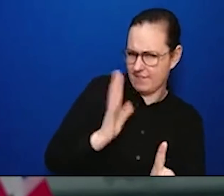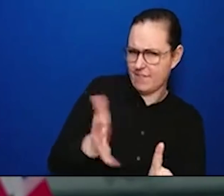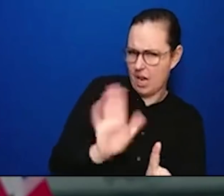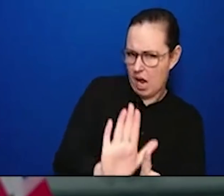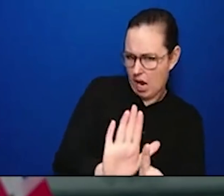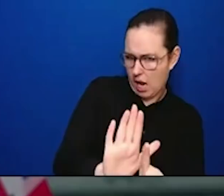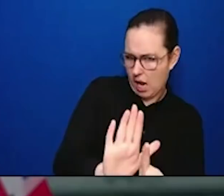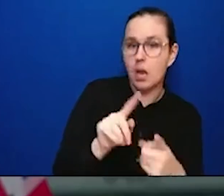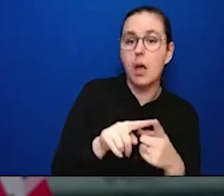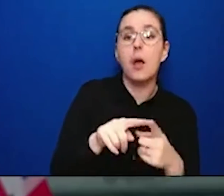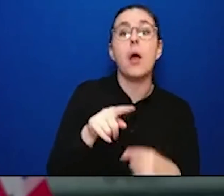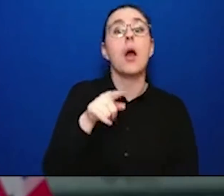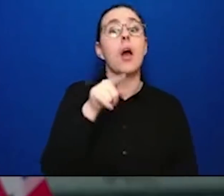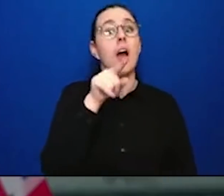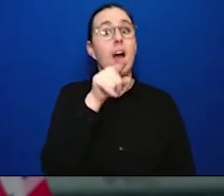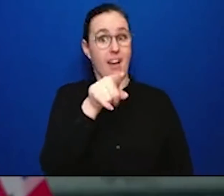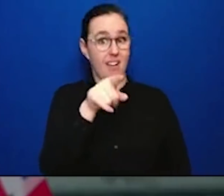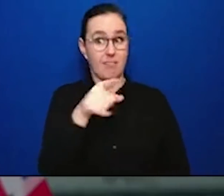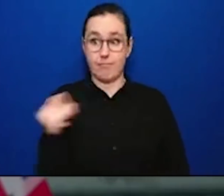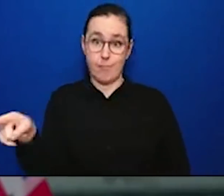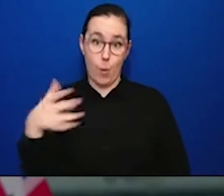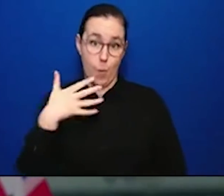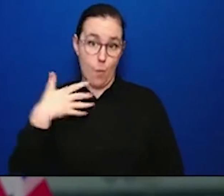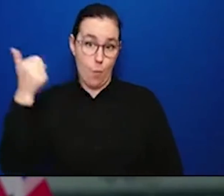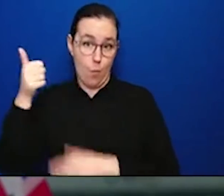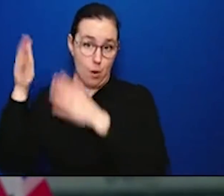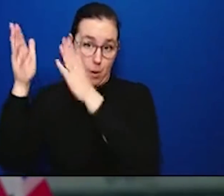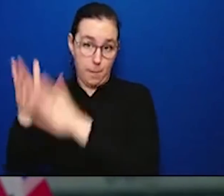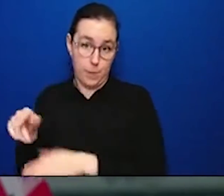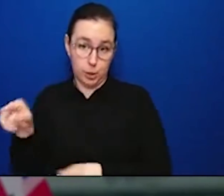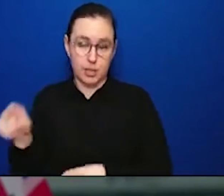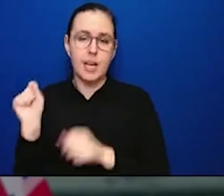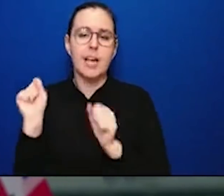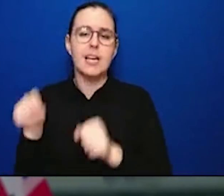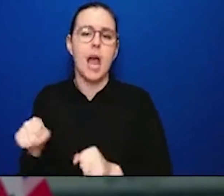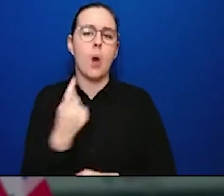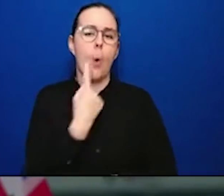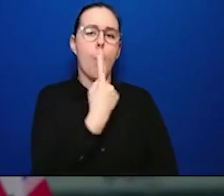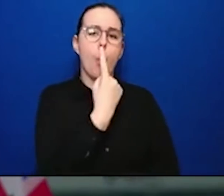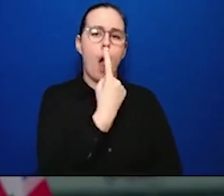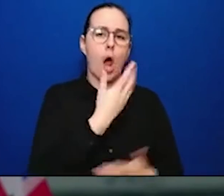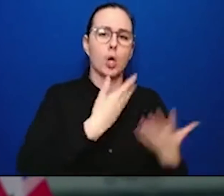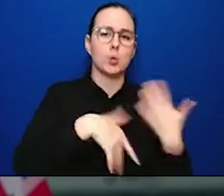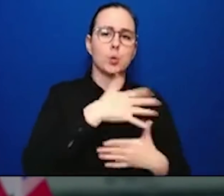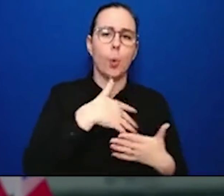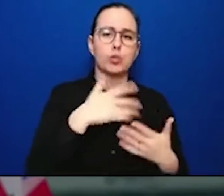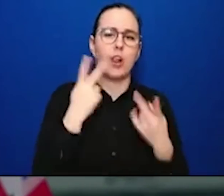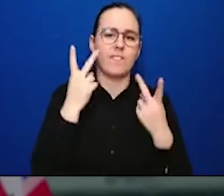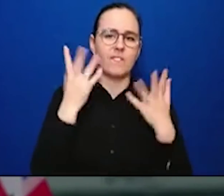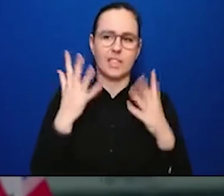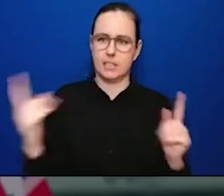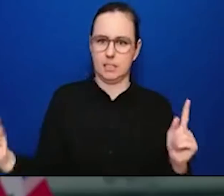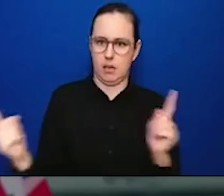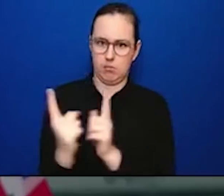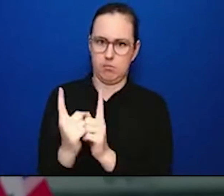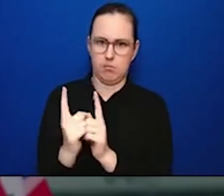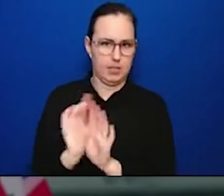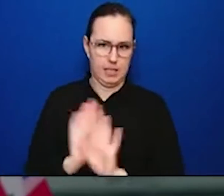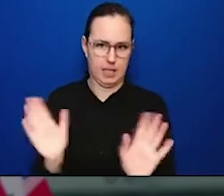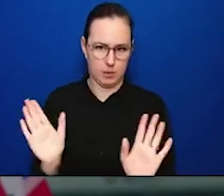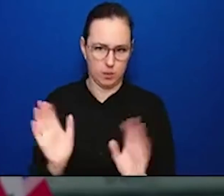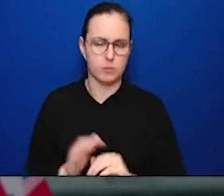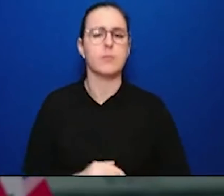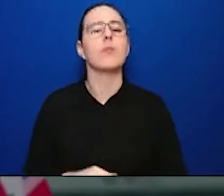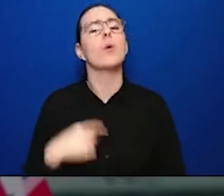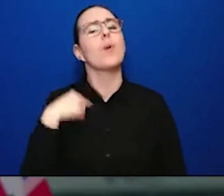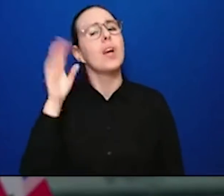that our seniors and elders in long-term care have been hardest hit by this pandemic. And we also know how essential having those